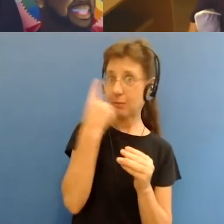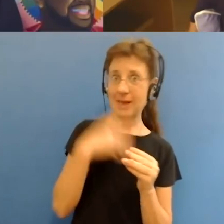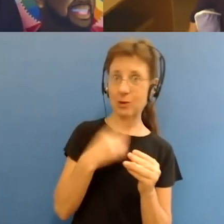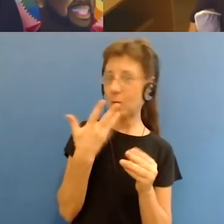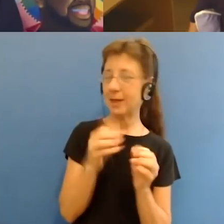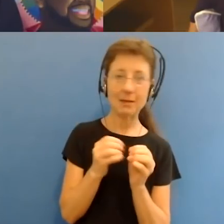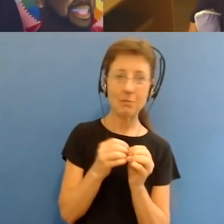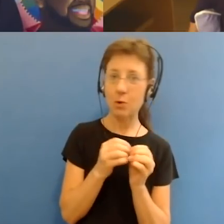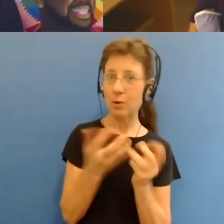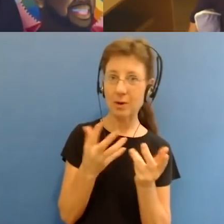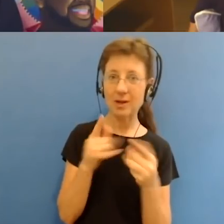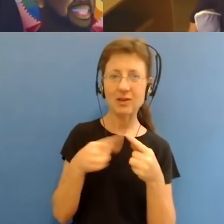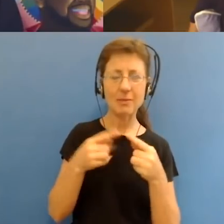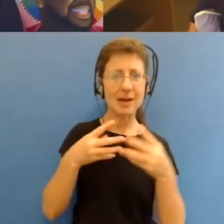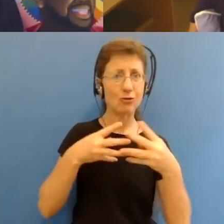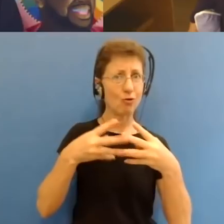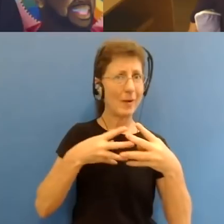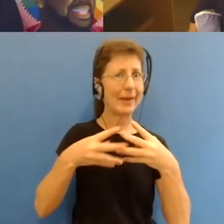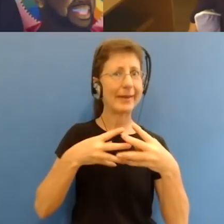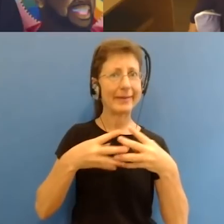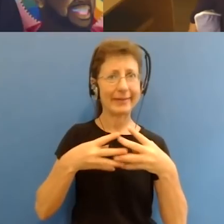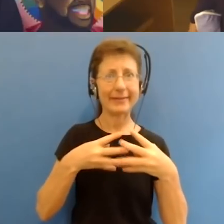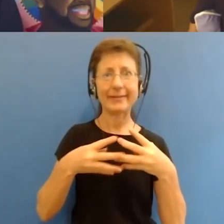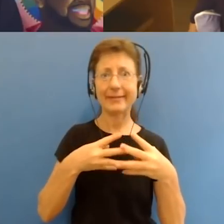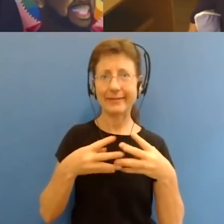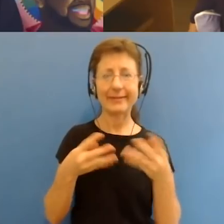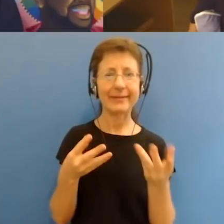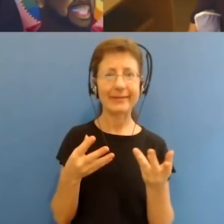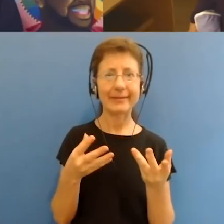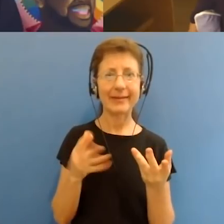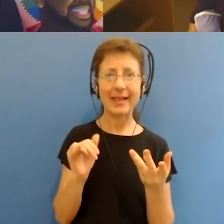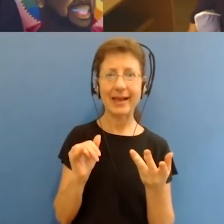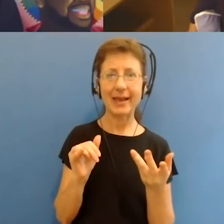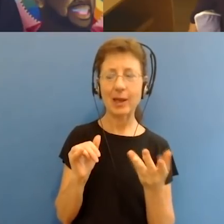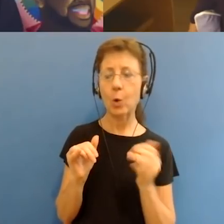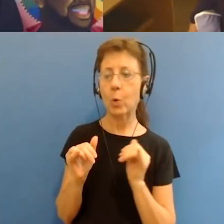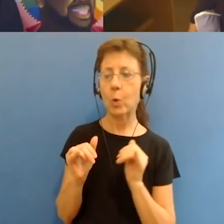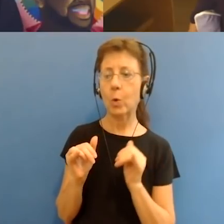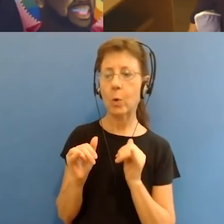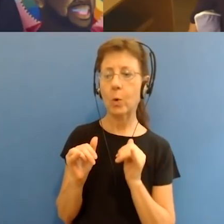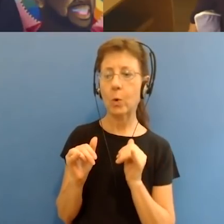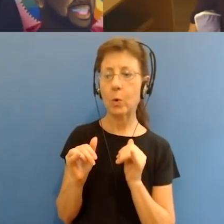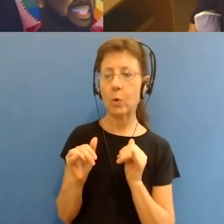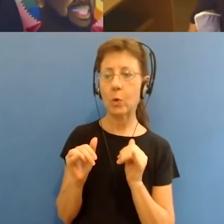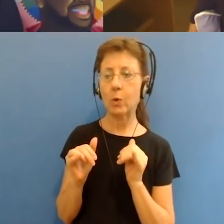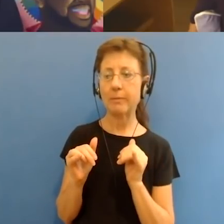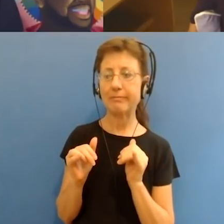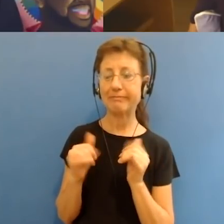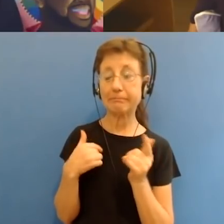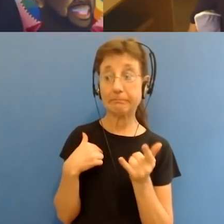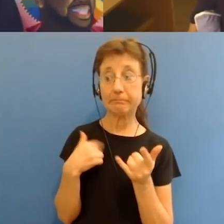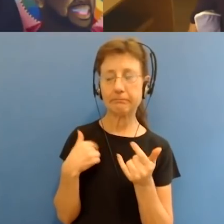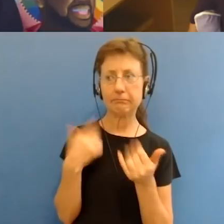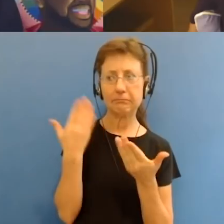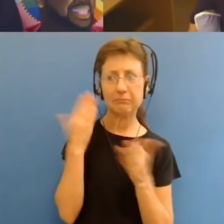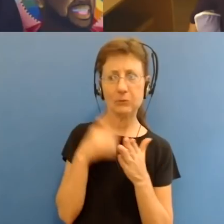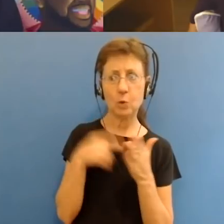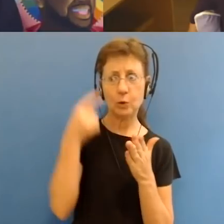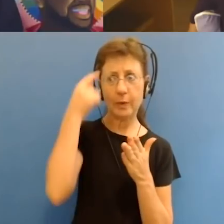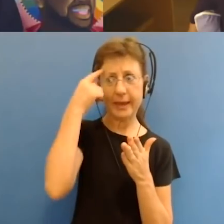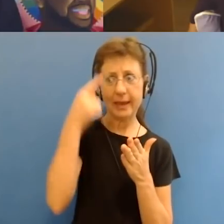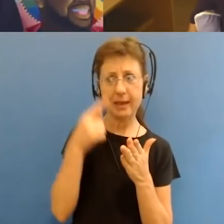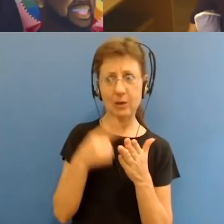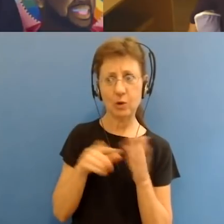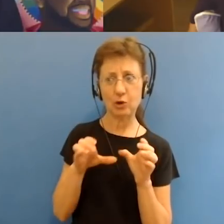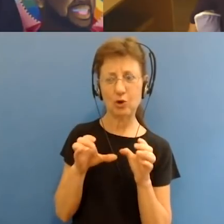this grayness where you're like, ah, I actually don't know what to think or I don't know what to do, but the